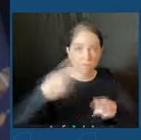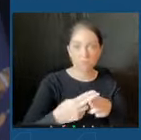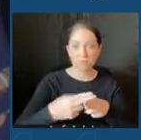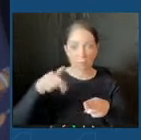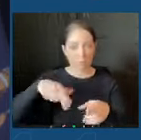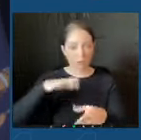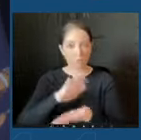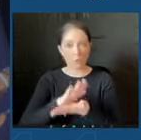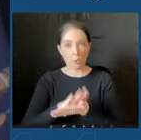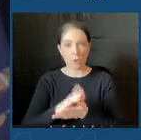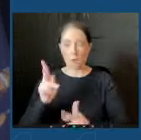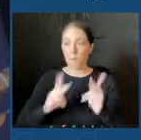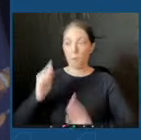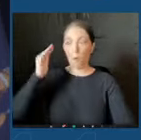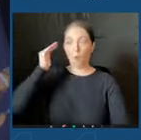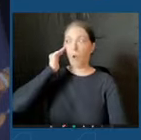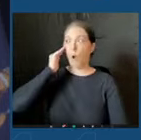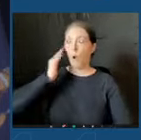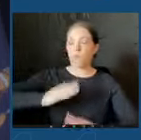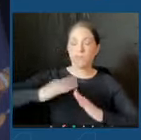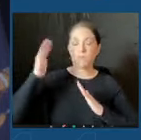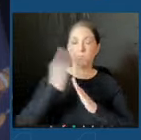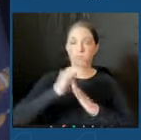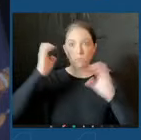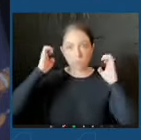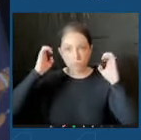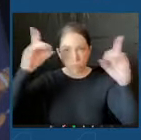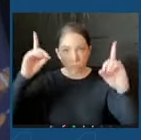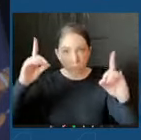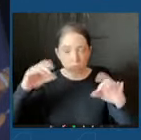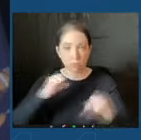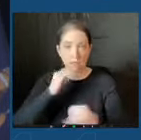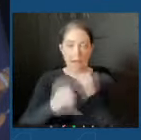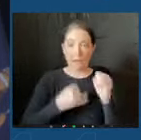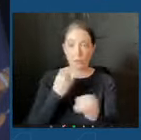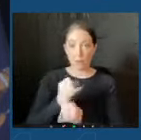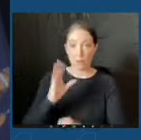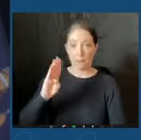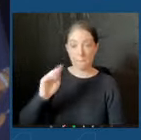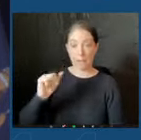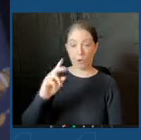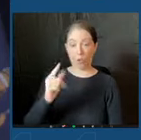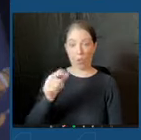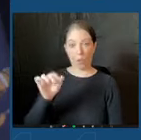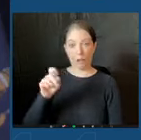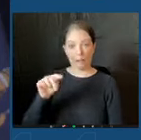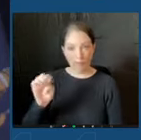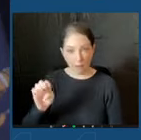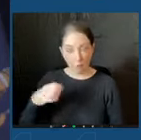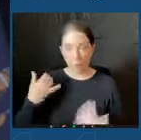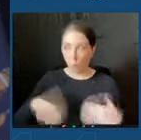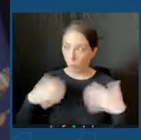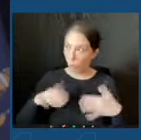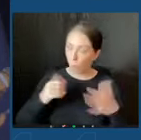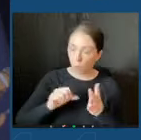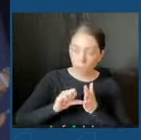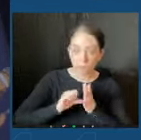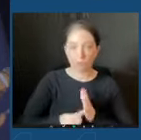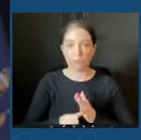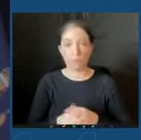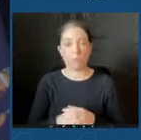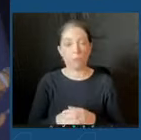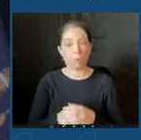getting a first-rate education, the International Baccalaureate. That is a very big deal, and you are going to be well-positioned